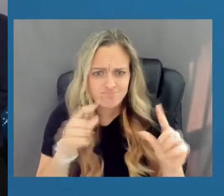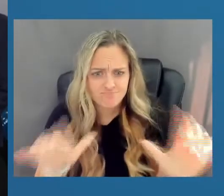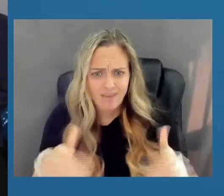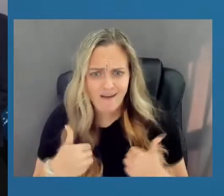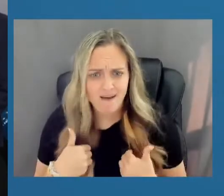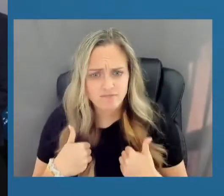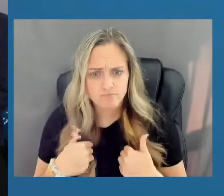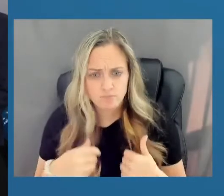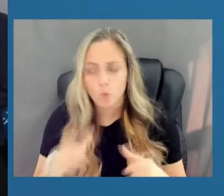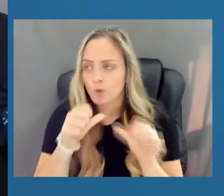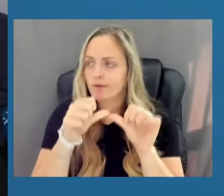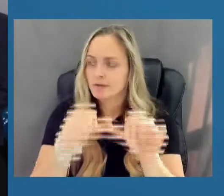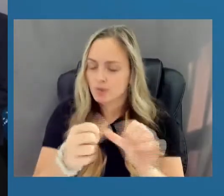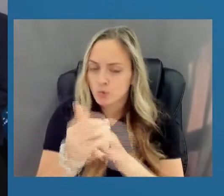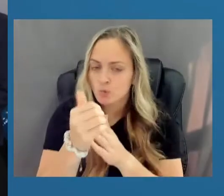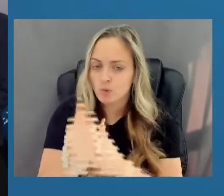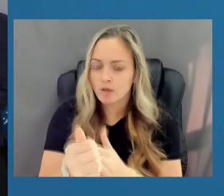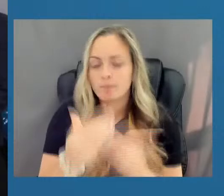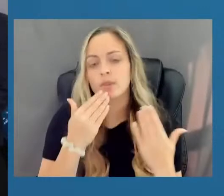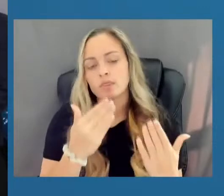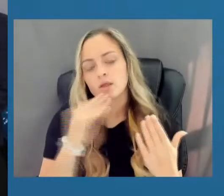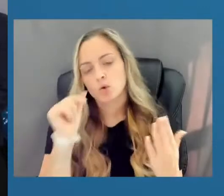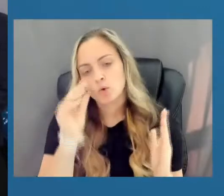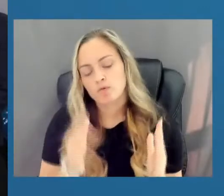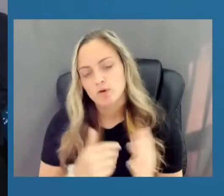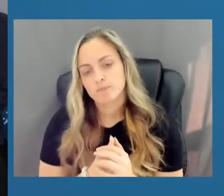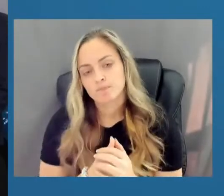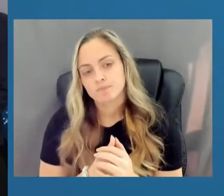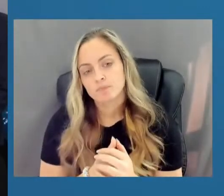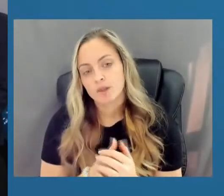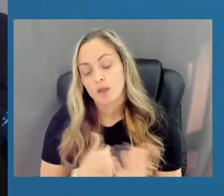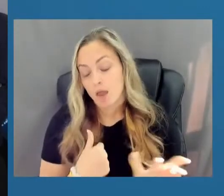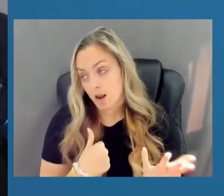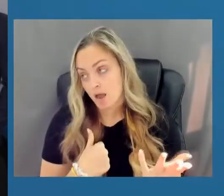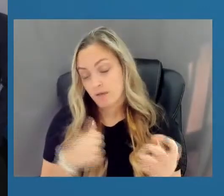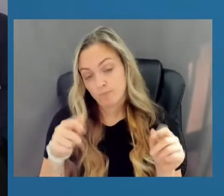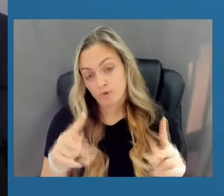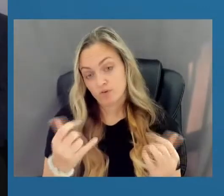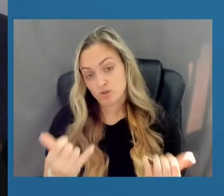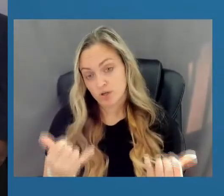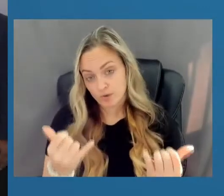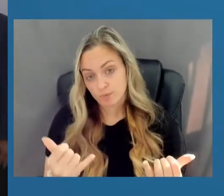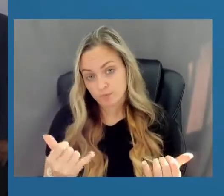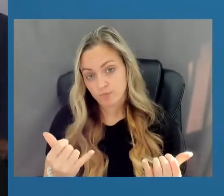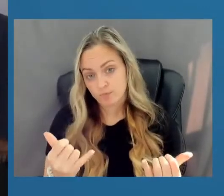to be leaders. And again, I thank you, Governor. And I have the privilege of